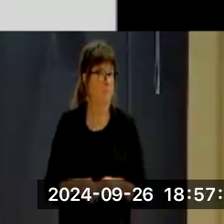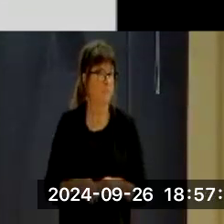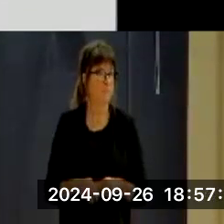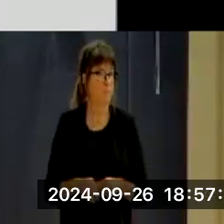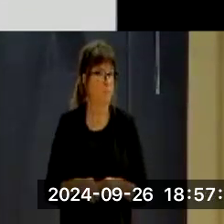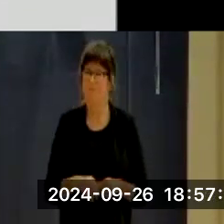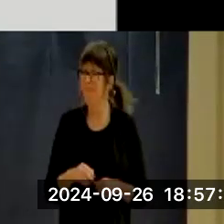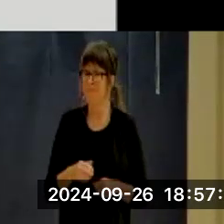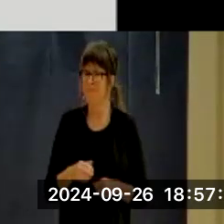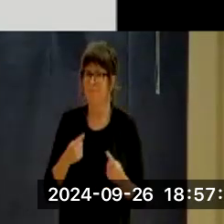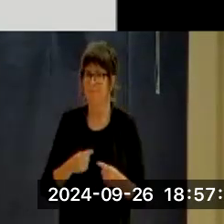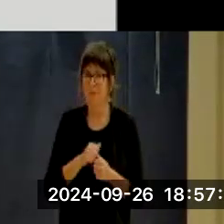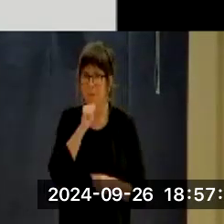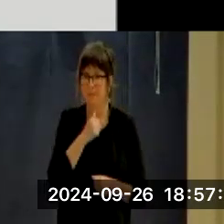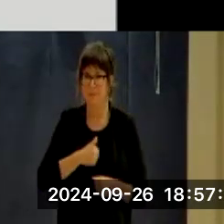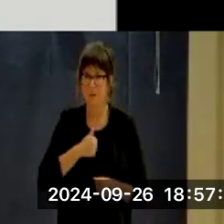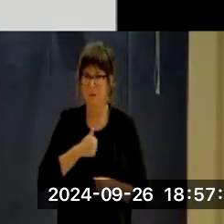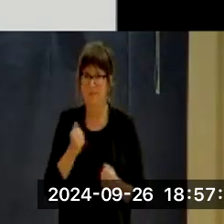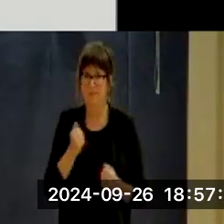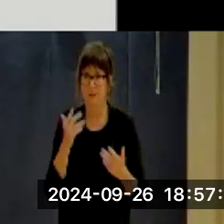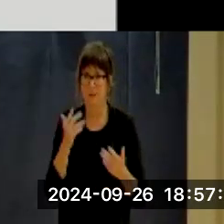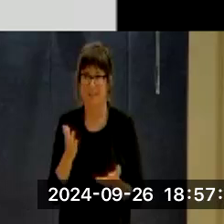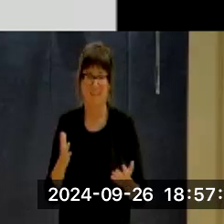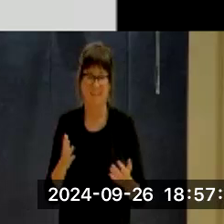We're having some mic issues. Sorry, everyone.